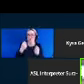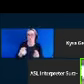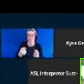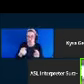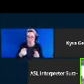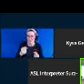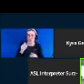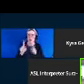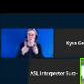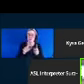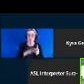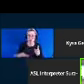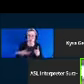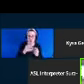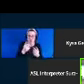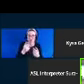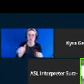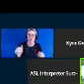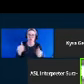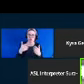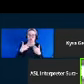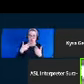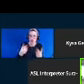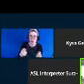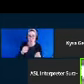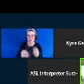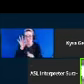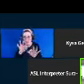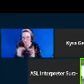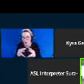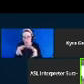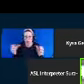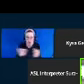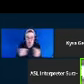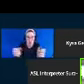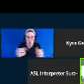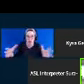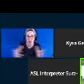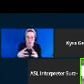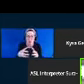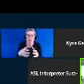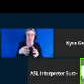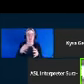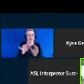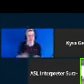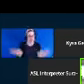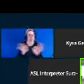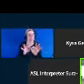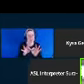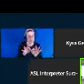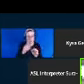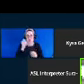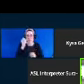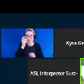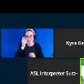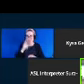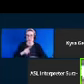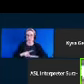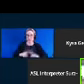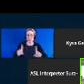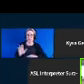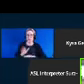the reunification and family reception area is key. But the emotions and the difference between a mass